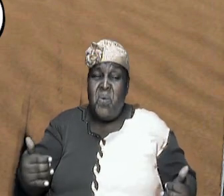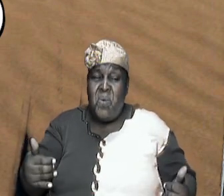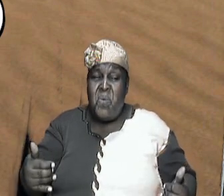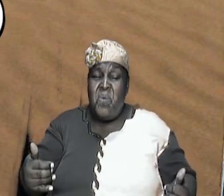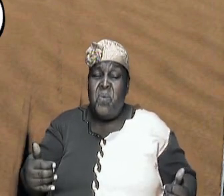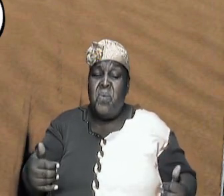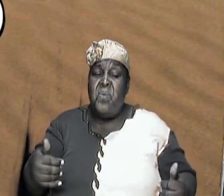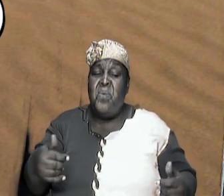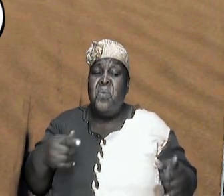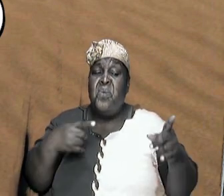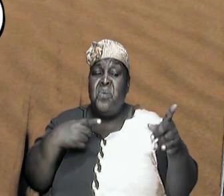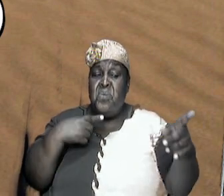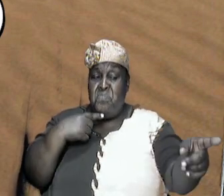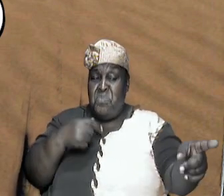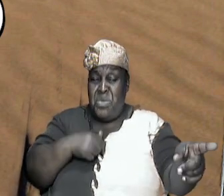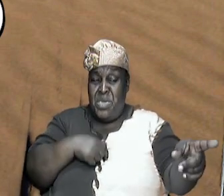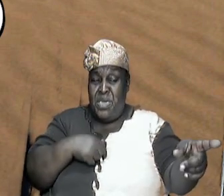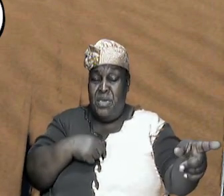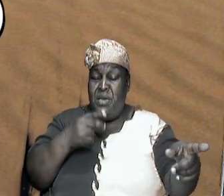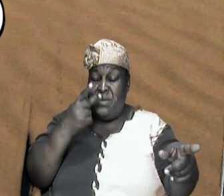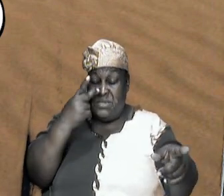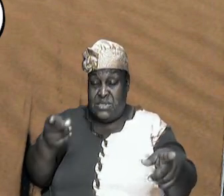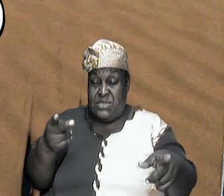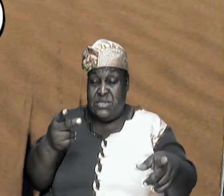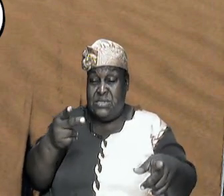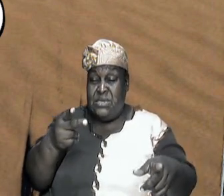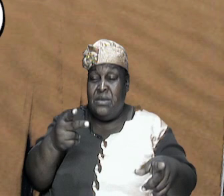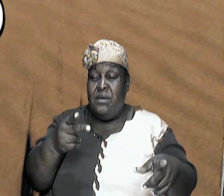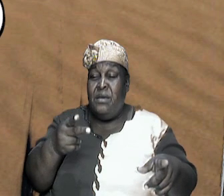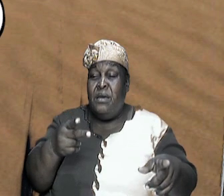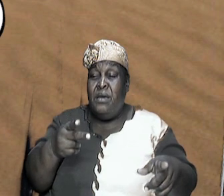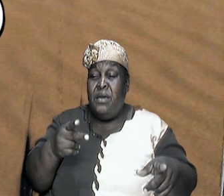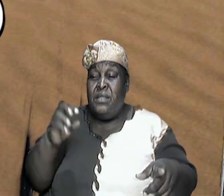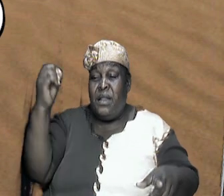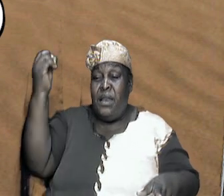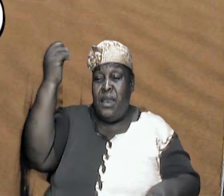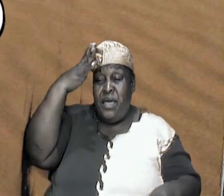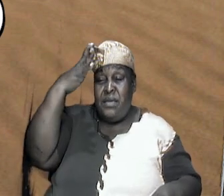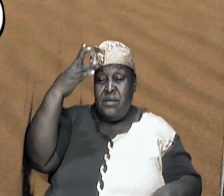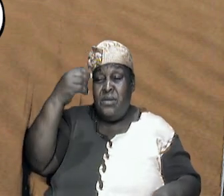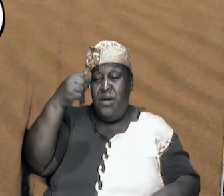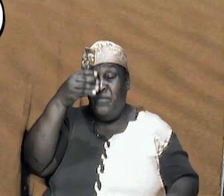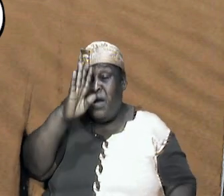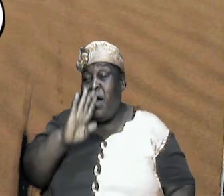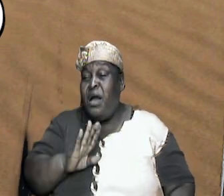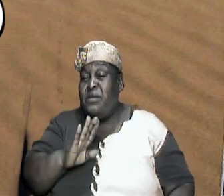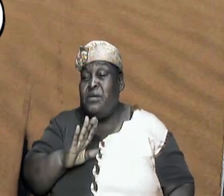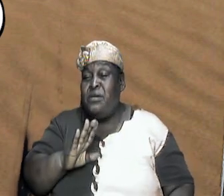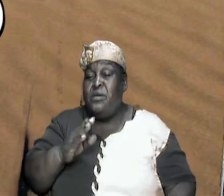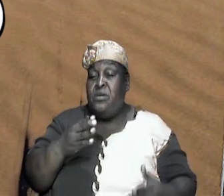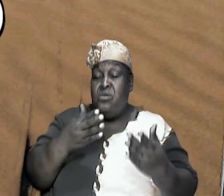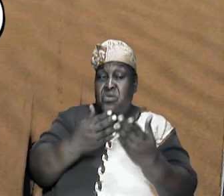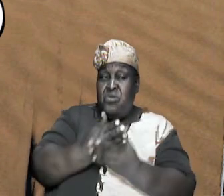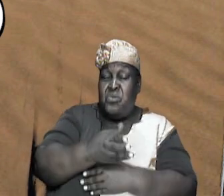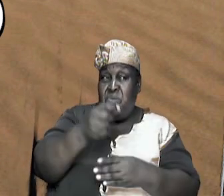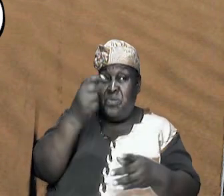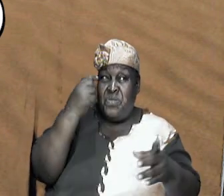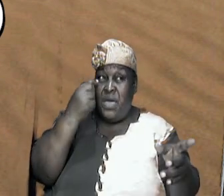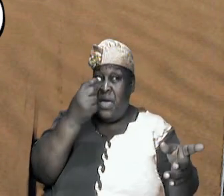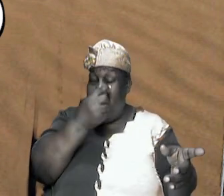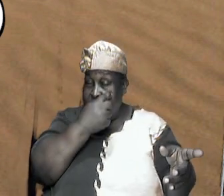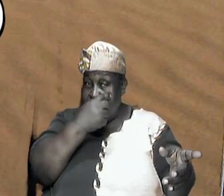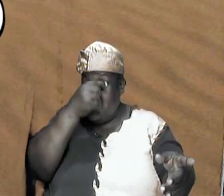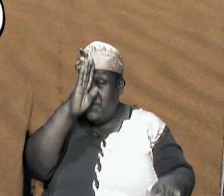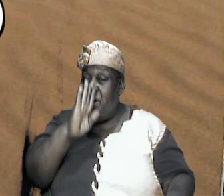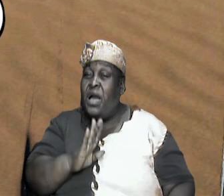seeing himself in the light of God. or through the eyes of Christ. He